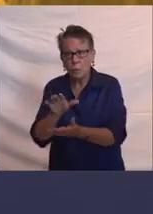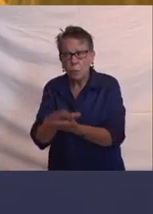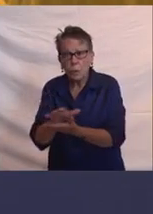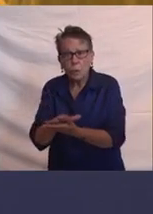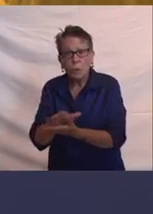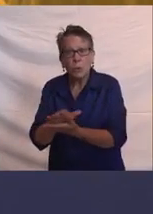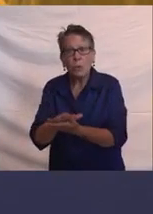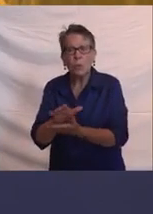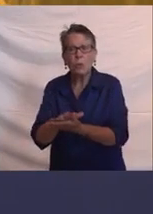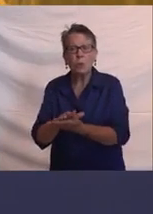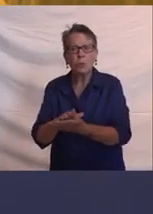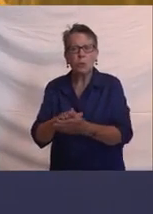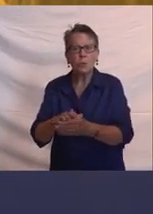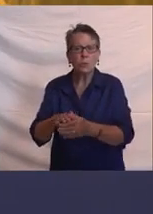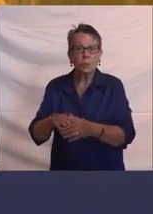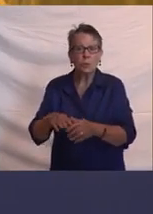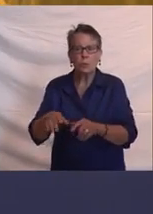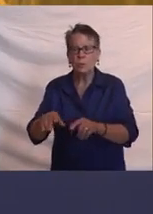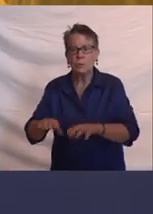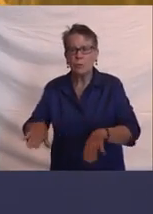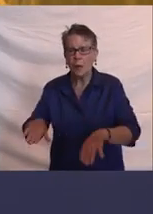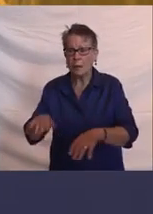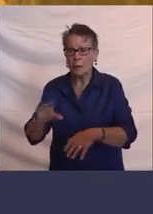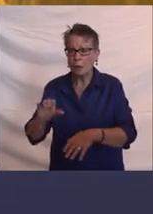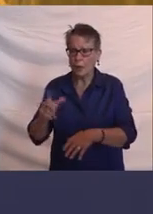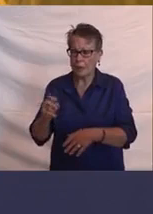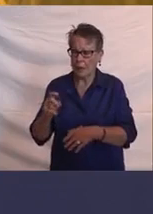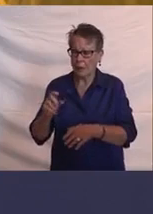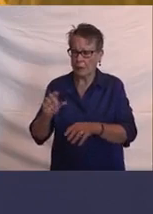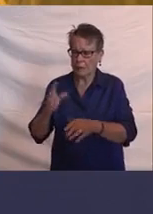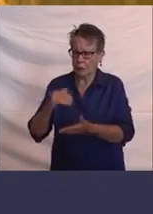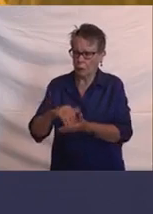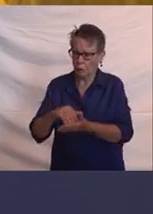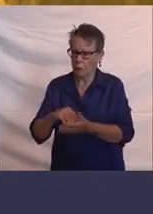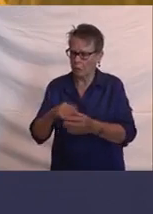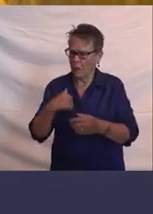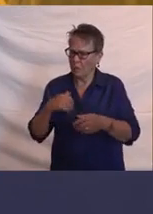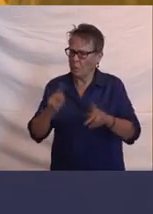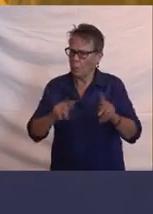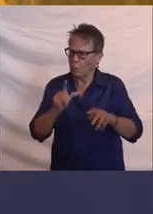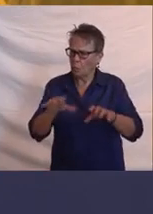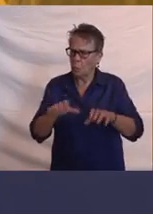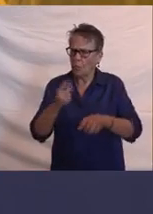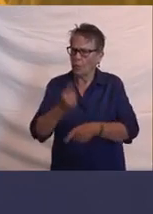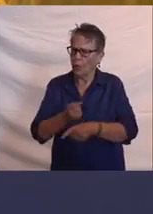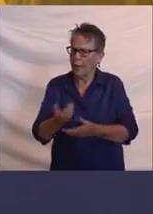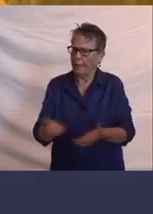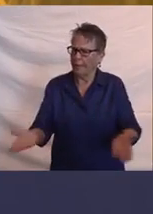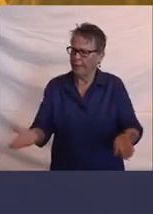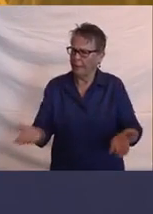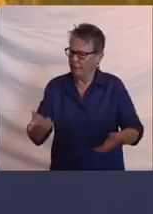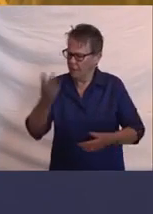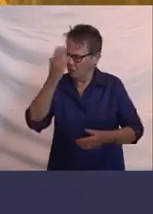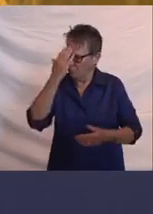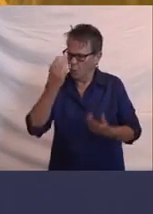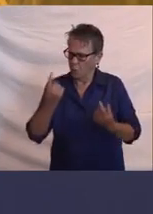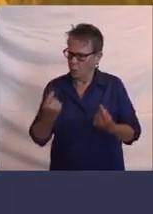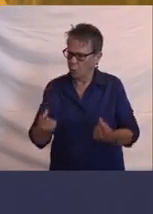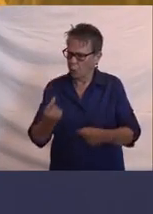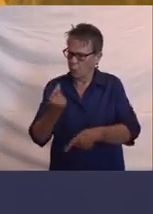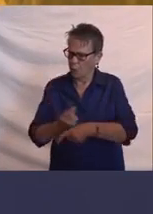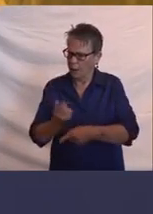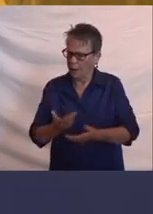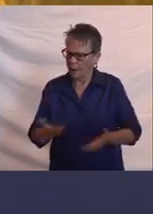to do the right thing. Admittedly, in a child care setting, you don't have a district reality, right? So you can go to the district of town